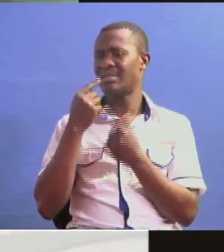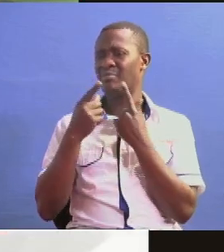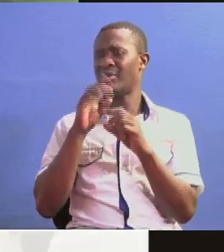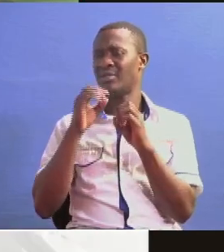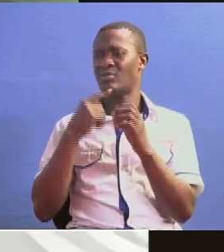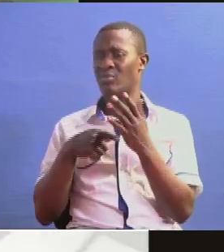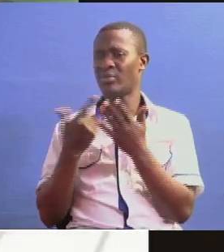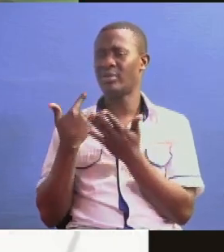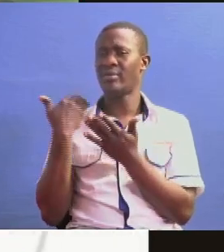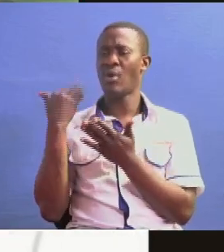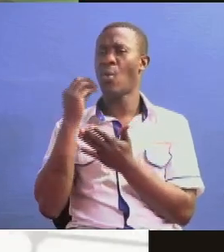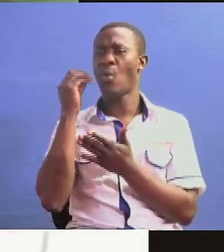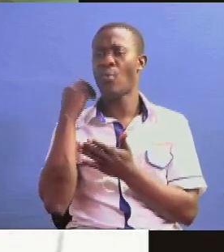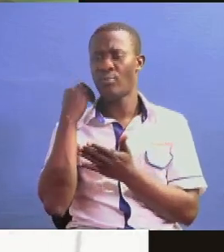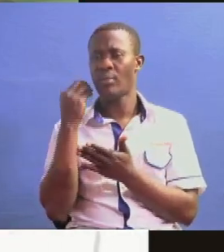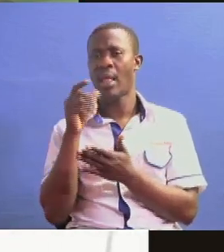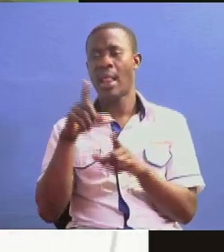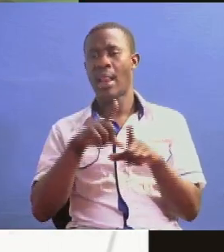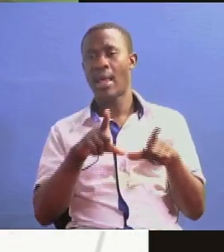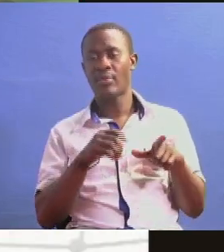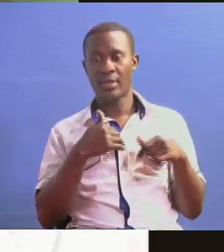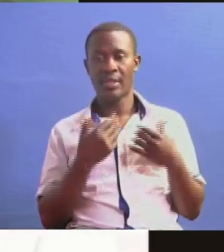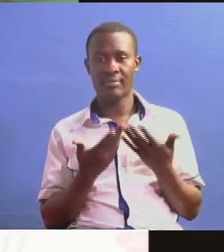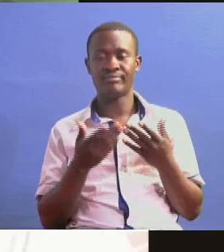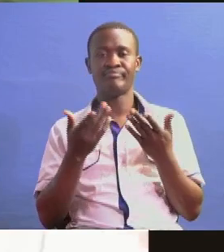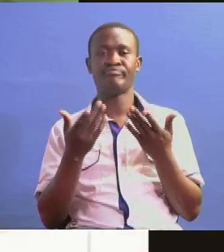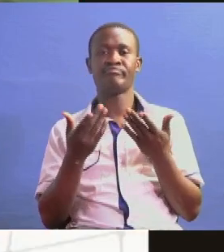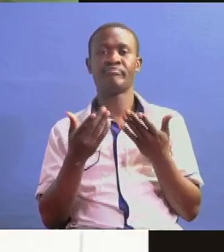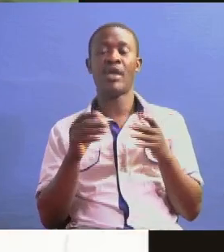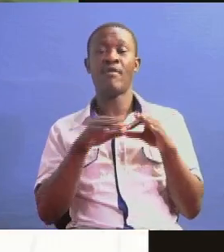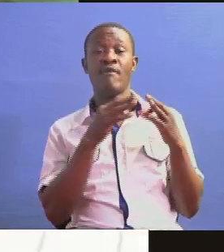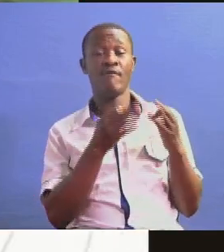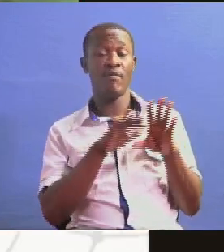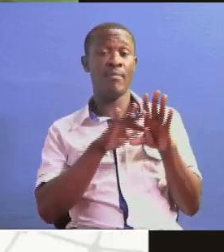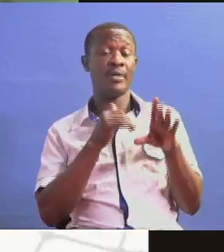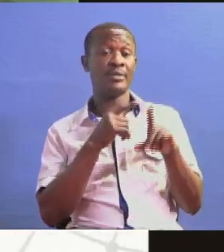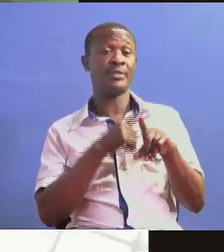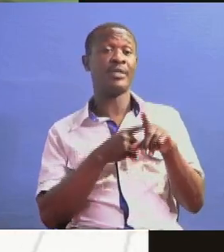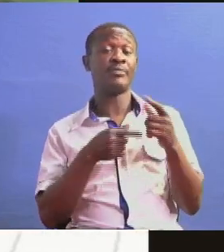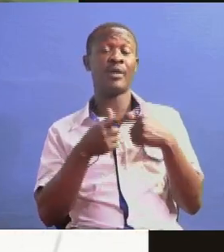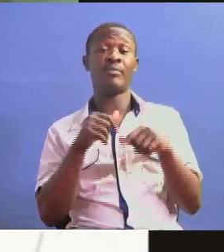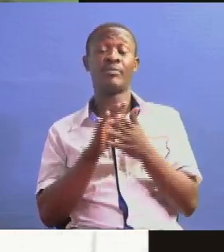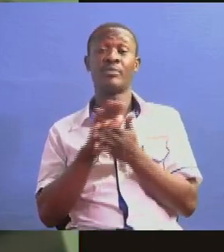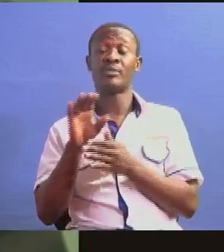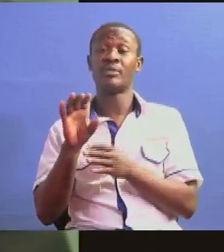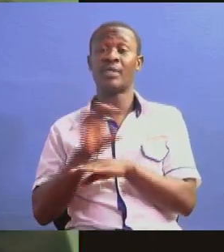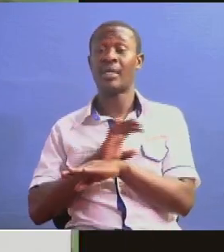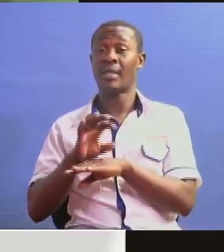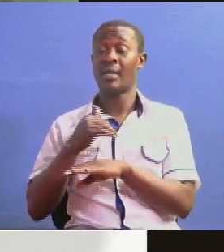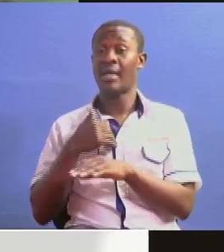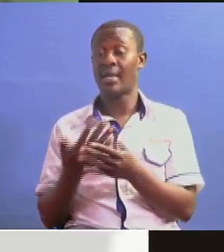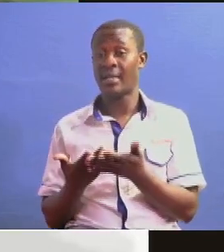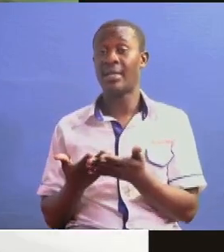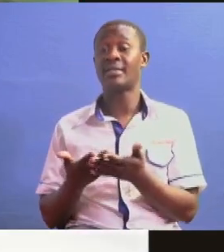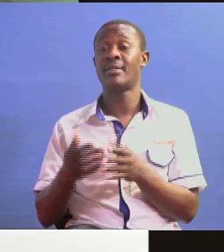they cannot connect well with the extended family members. And even when it comes to some careers like politics,